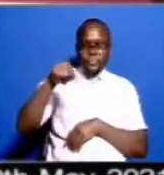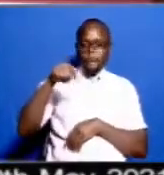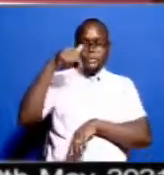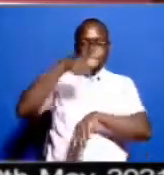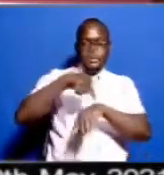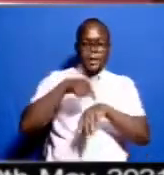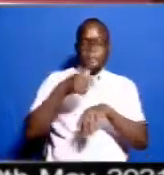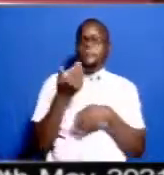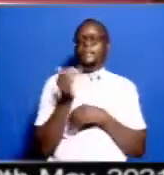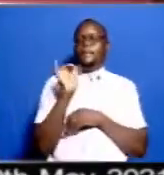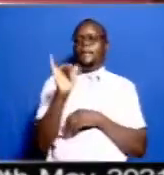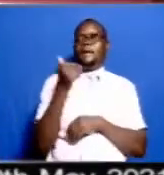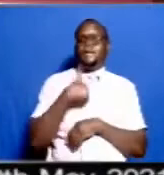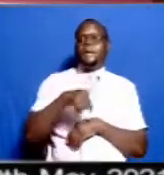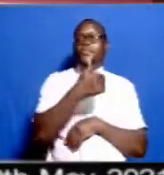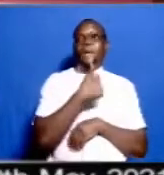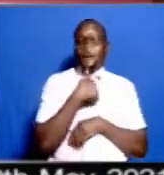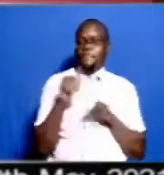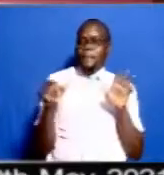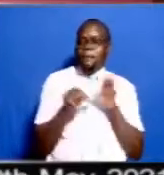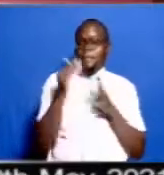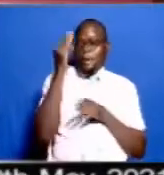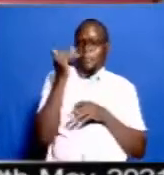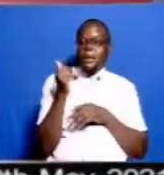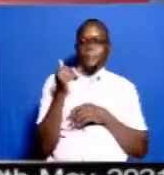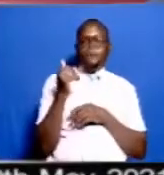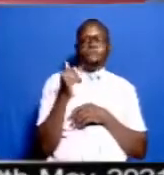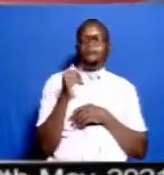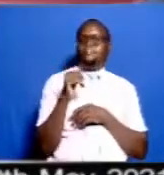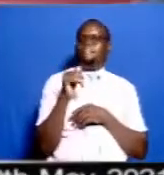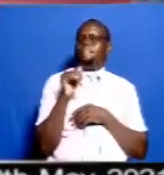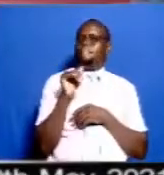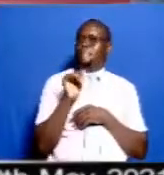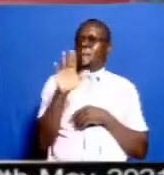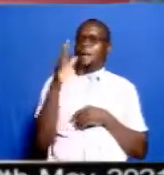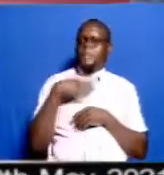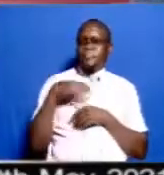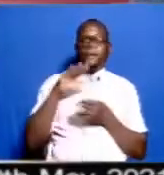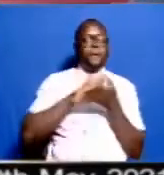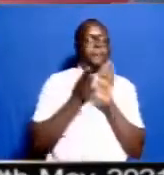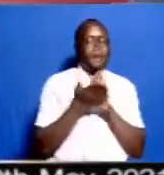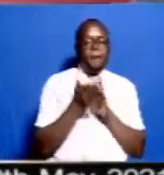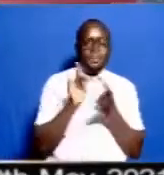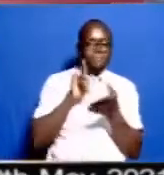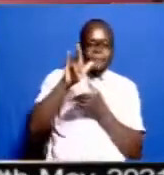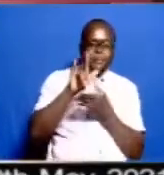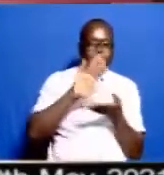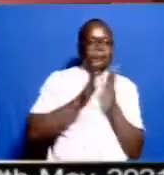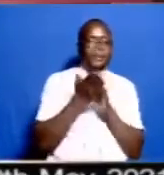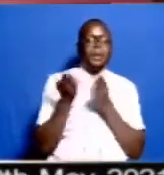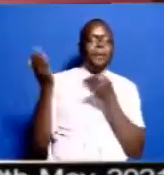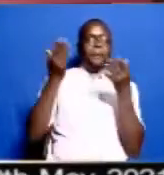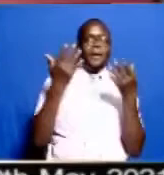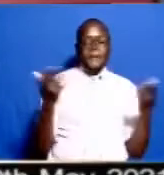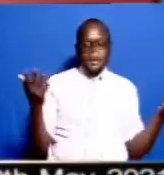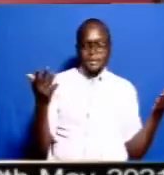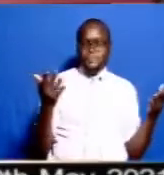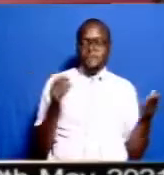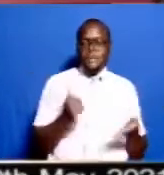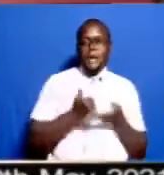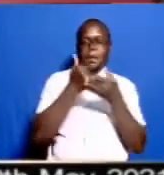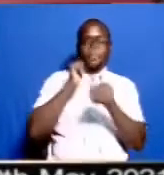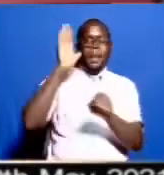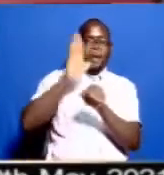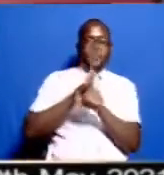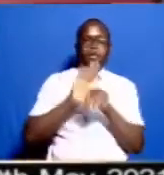period that we had the pandemic because they turned their passenger flights into cargo flights and actually helped quite a number of